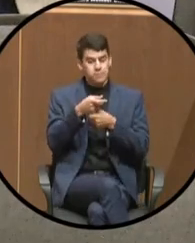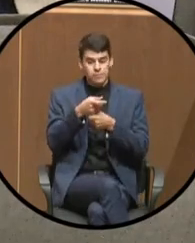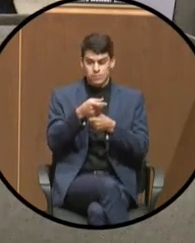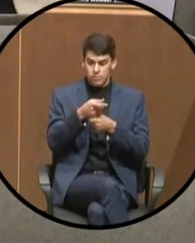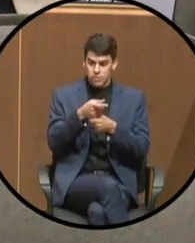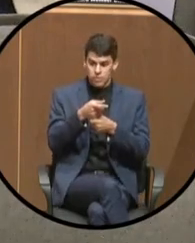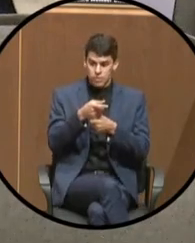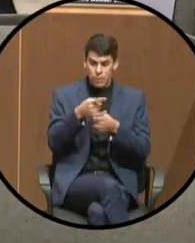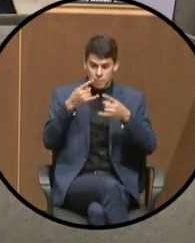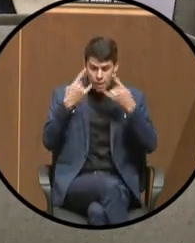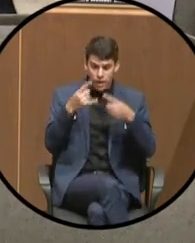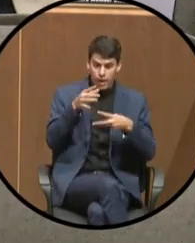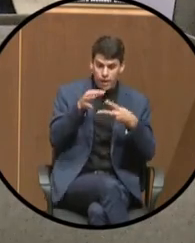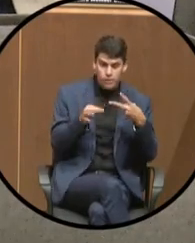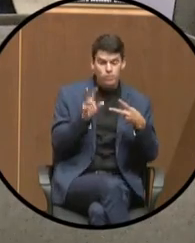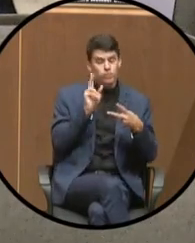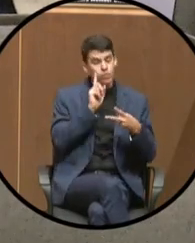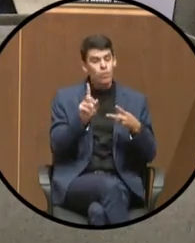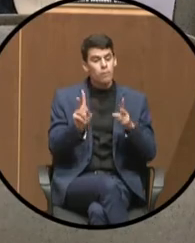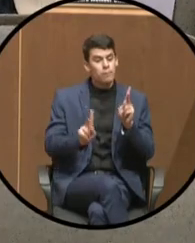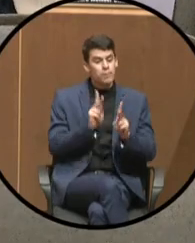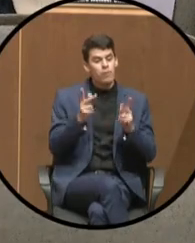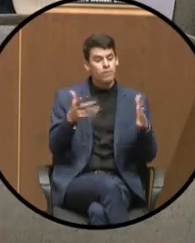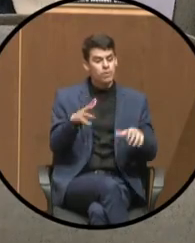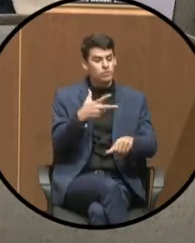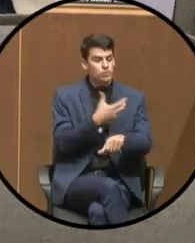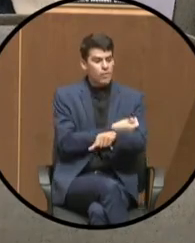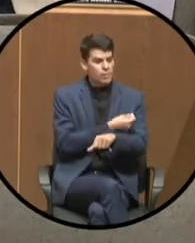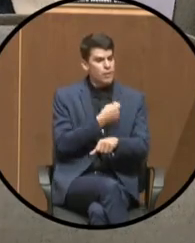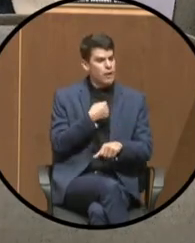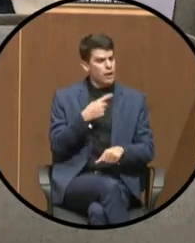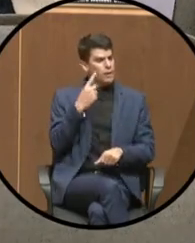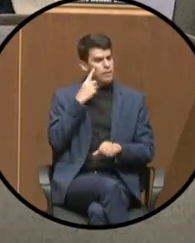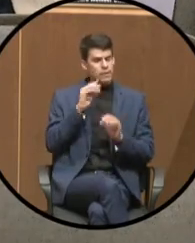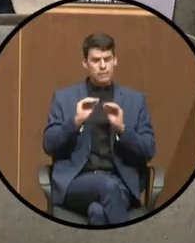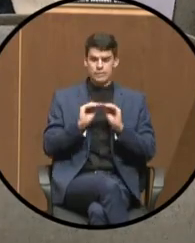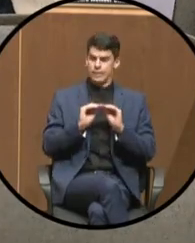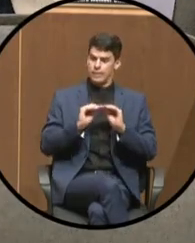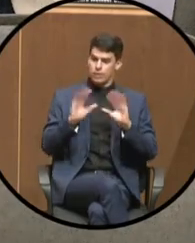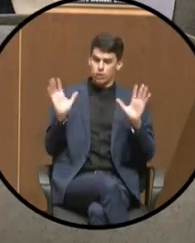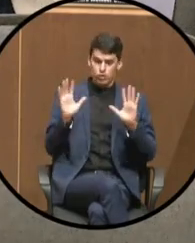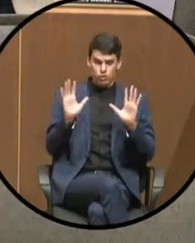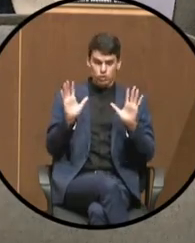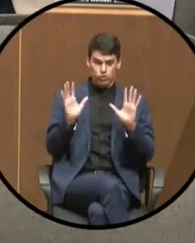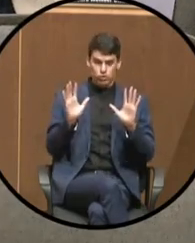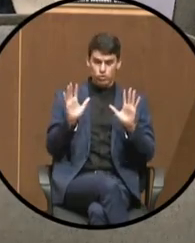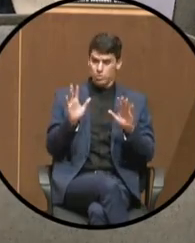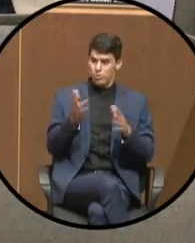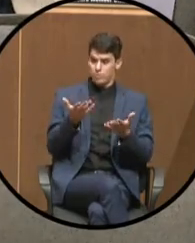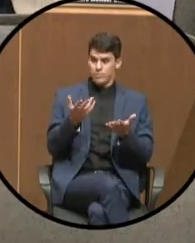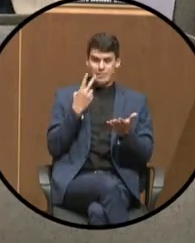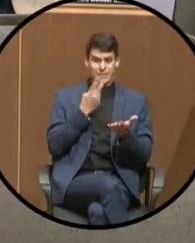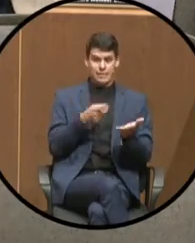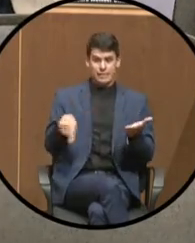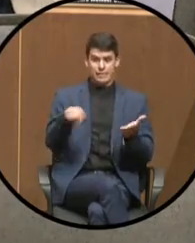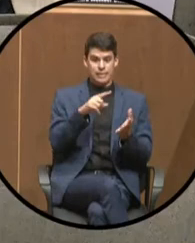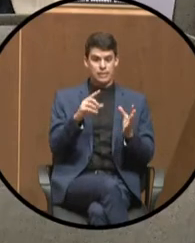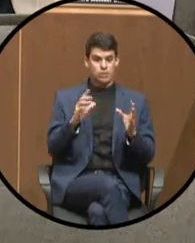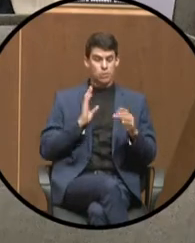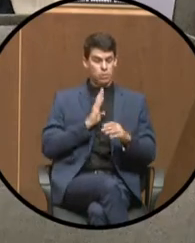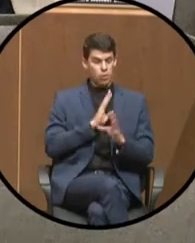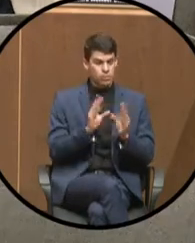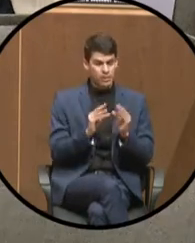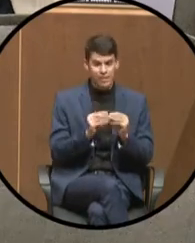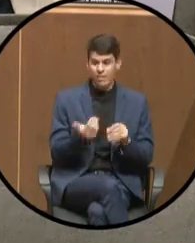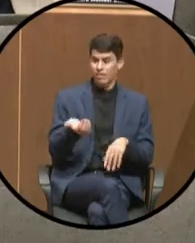those who are vaccinated, I think that it's clear to see from observing this board meeting, the last board